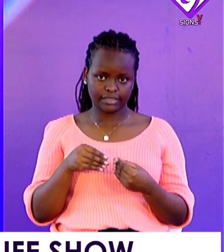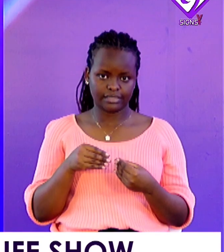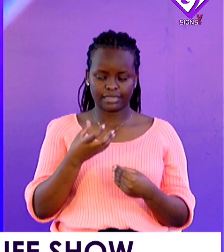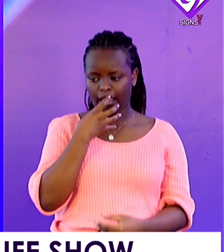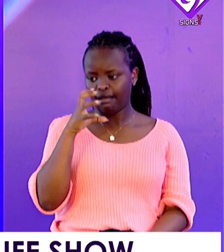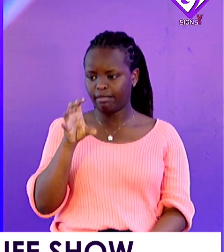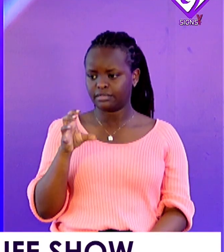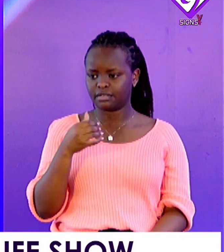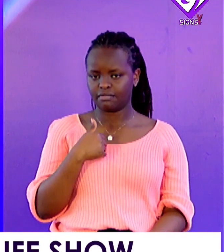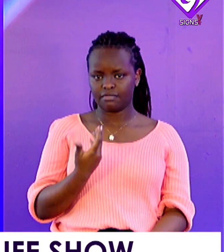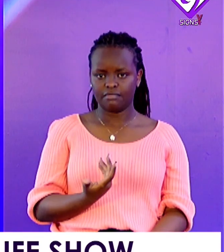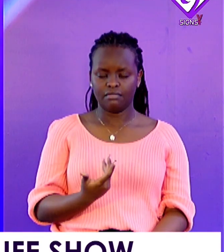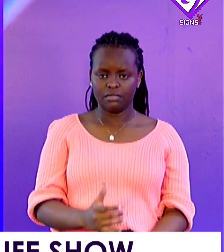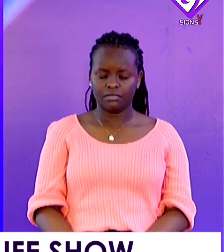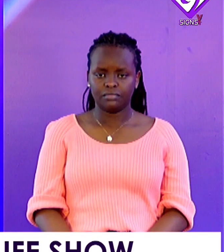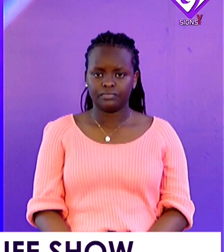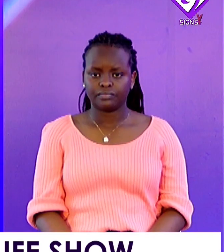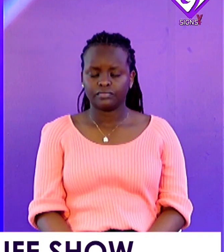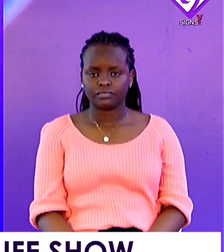cursed?